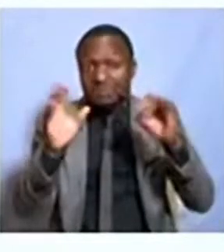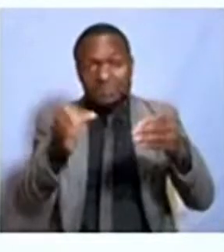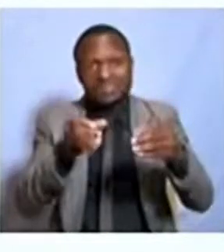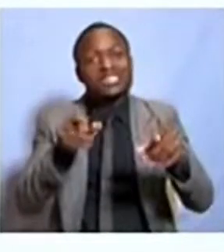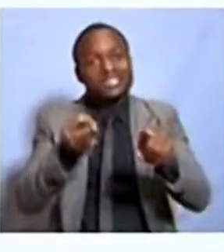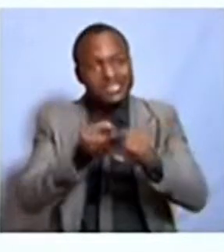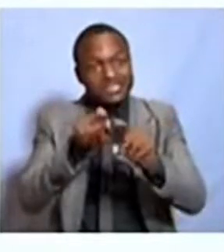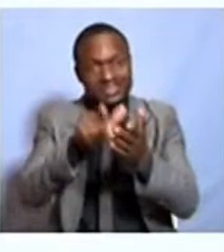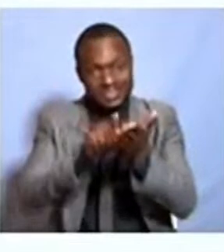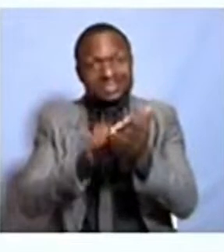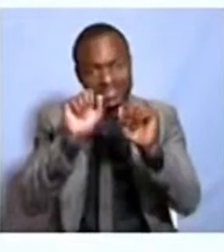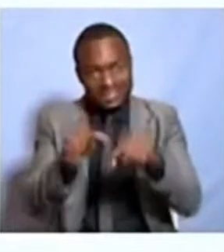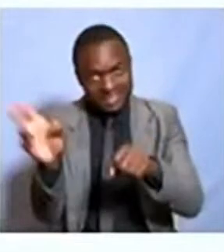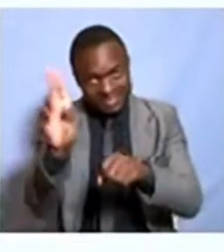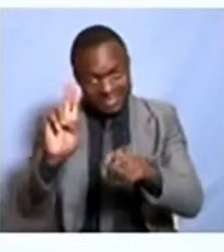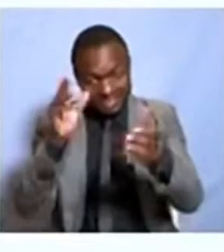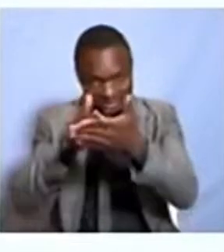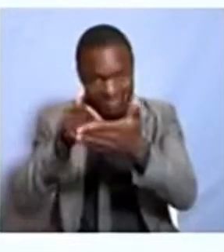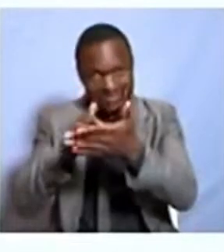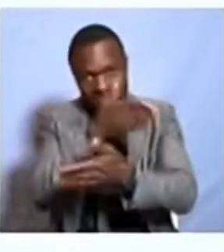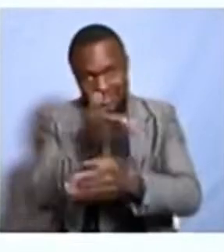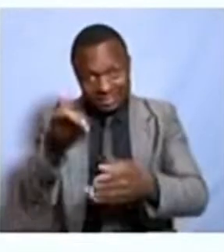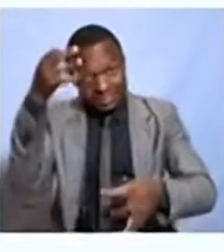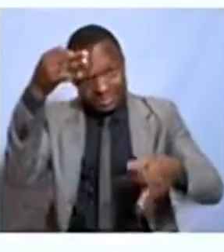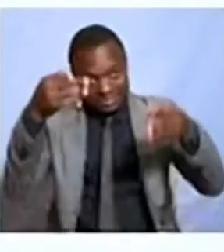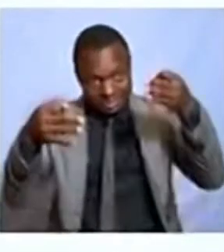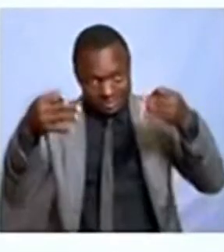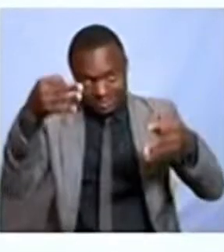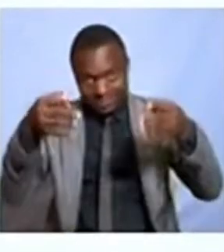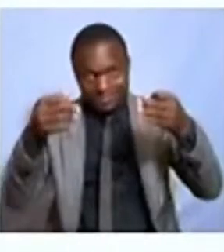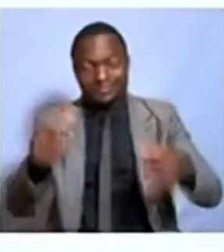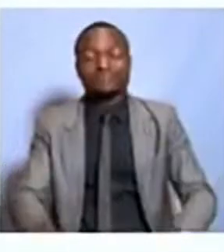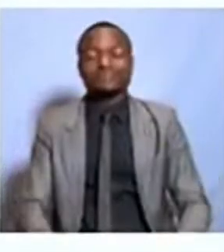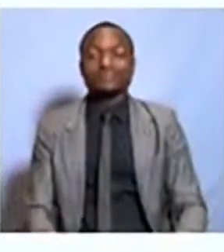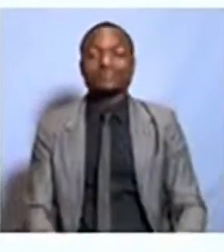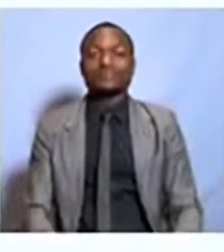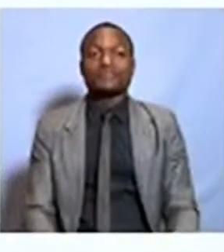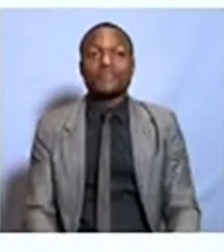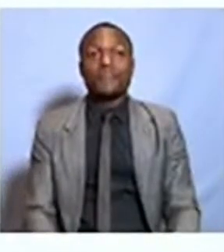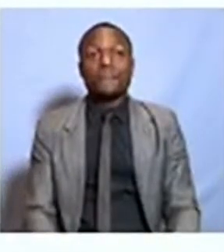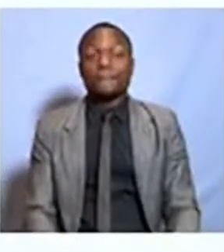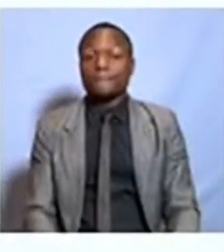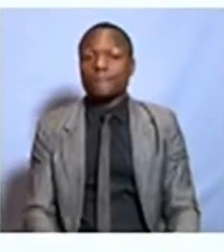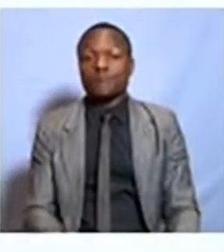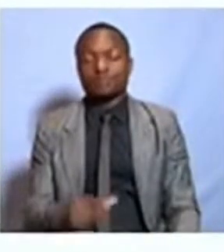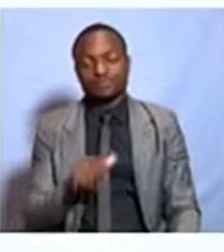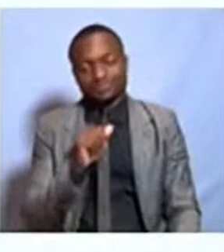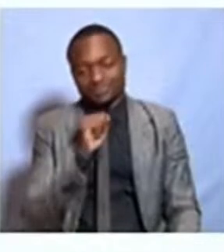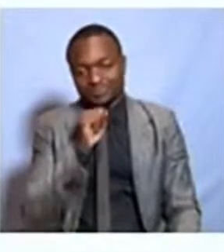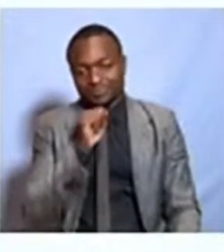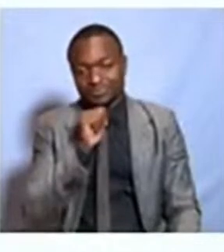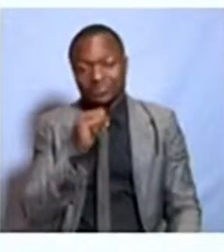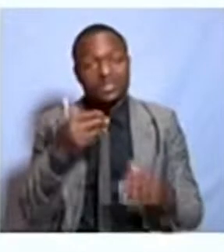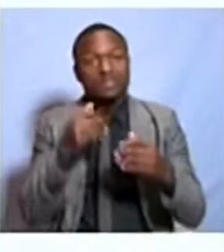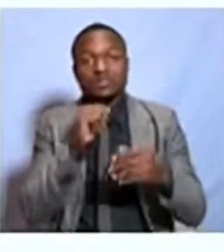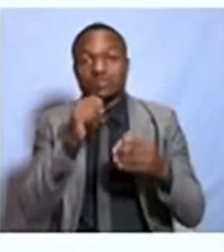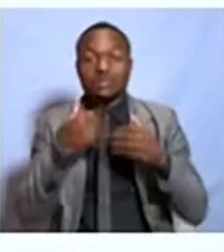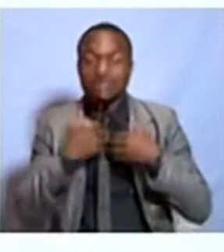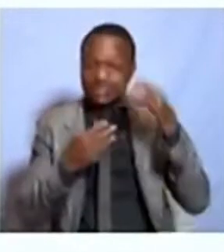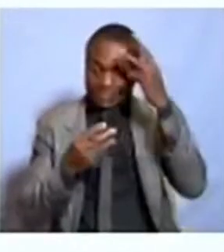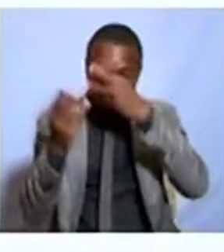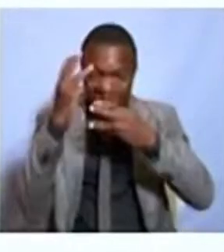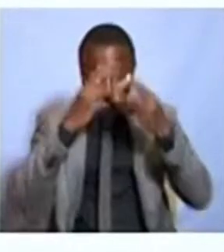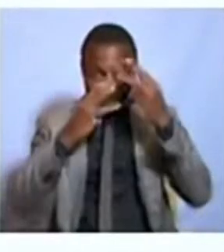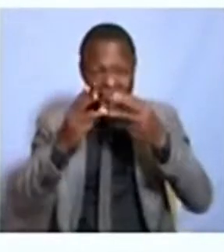can be used against you in the courts of law. I have no doubt in my mind, however,